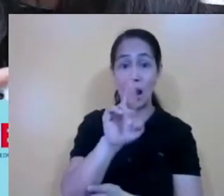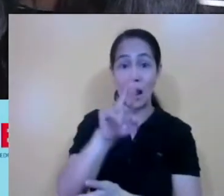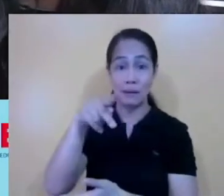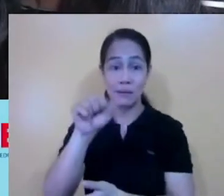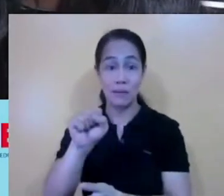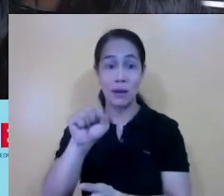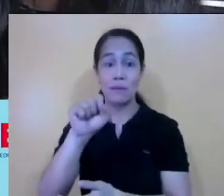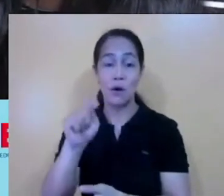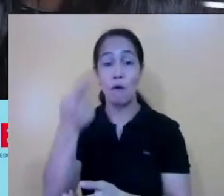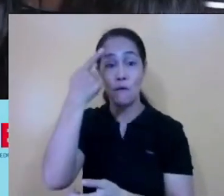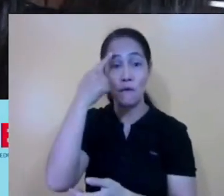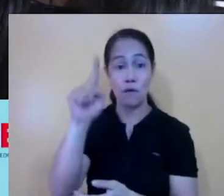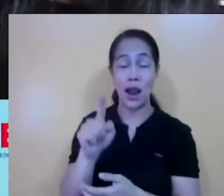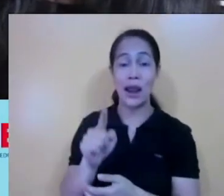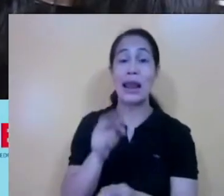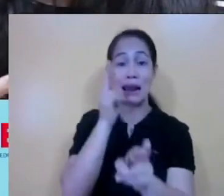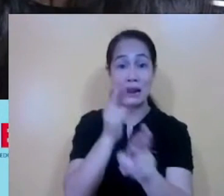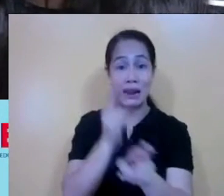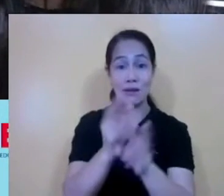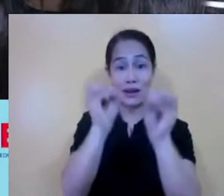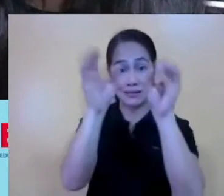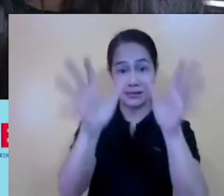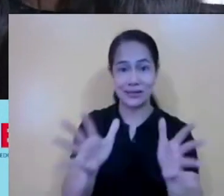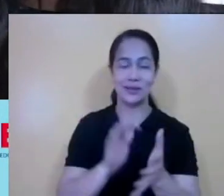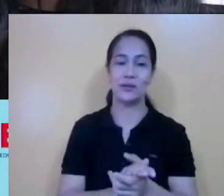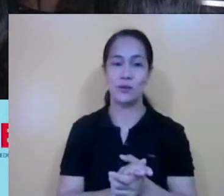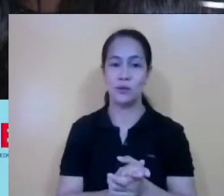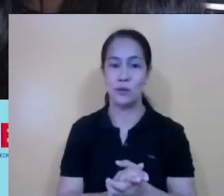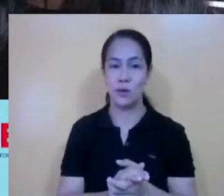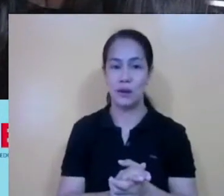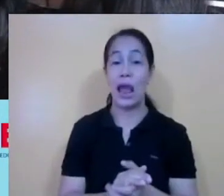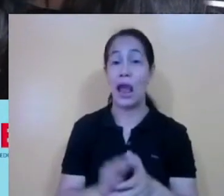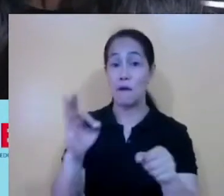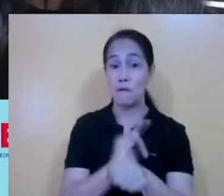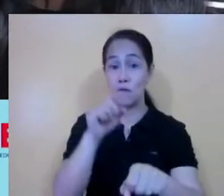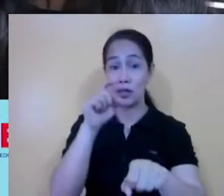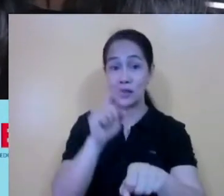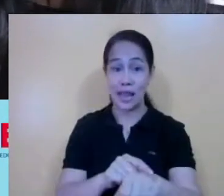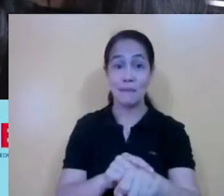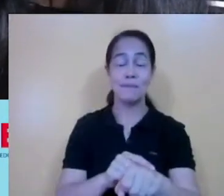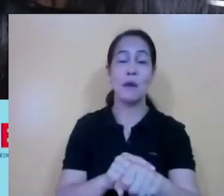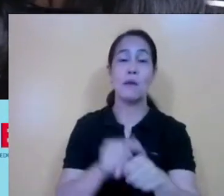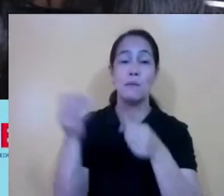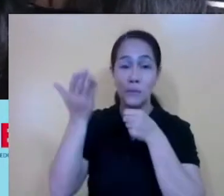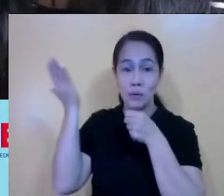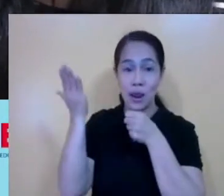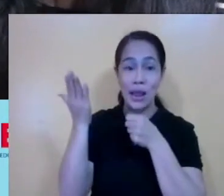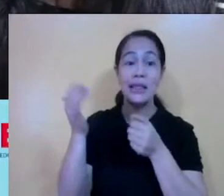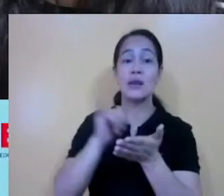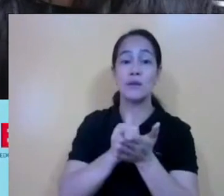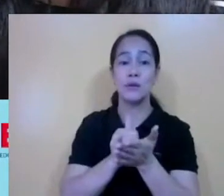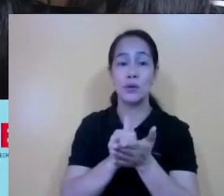for regular teachers. So our full-time teacher broadcasters, they are the only ones that can use